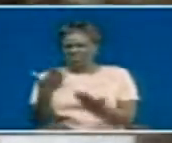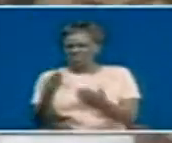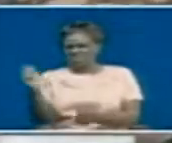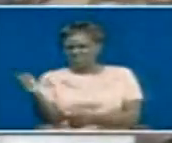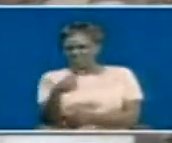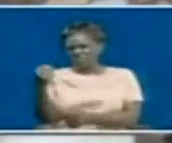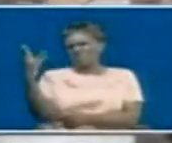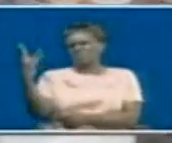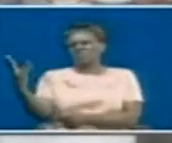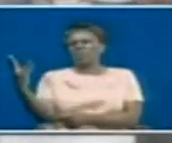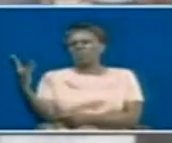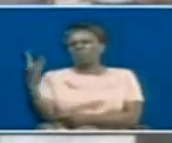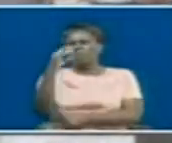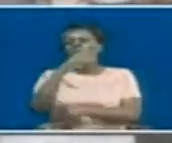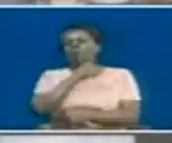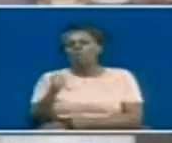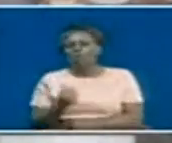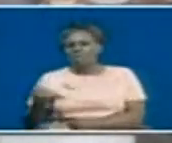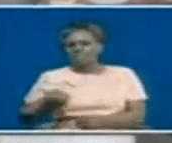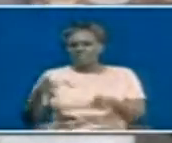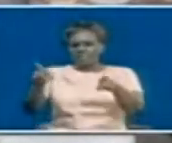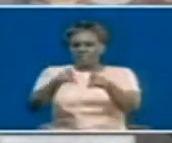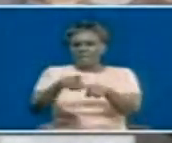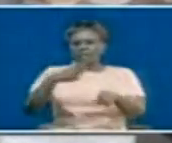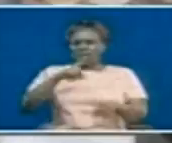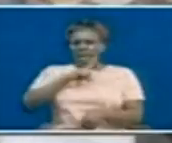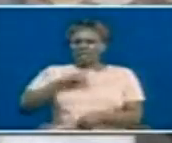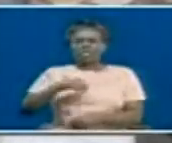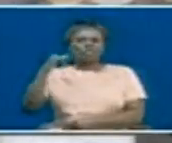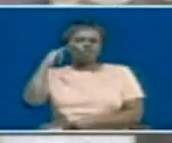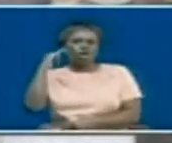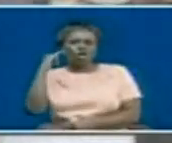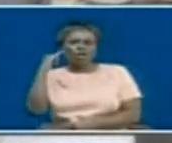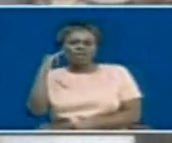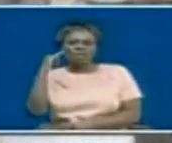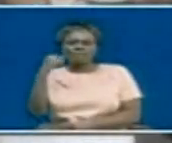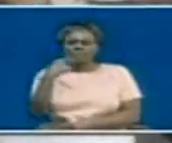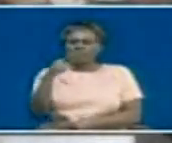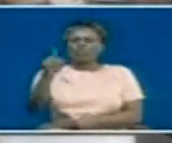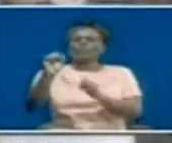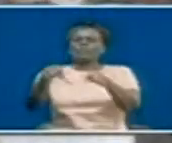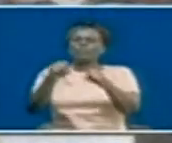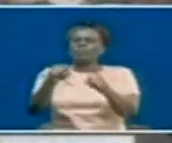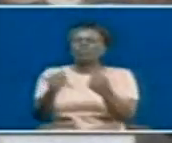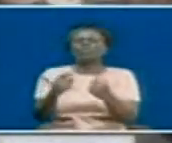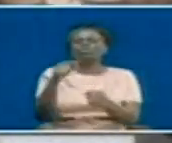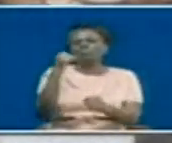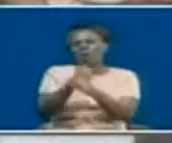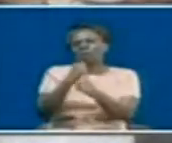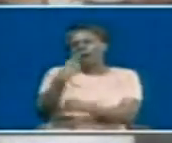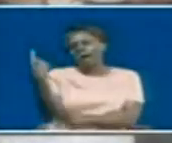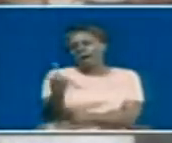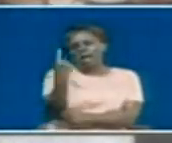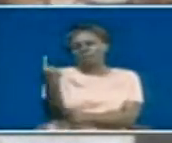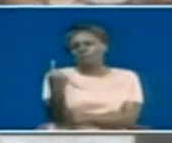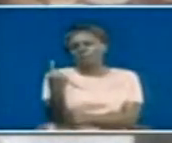In fact, I couldn't manage that. My sisters luckily called me and they were like, man, you cannot handle this as a human being. You cannot be working